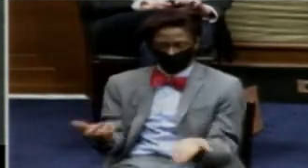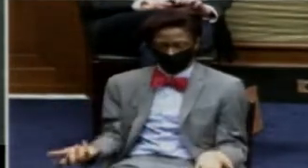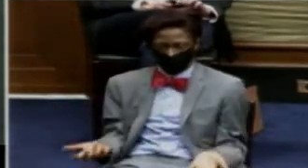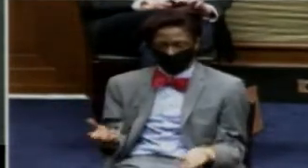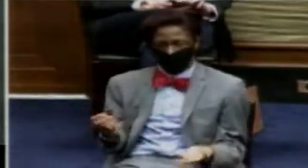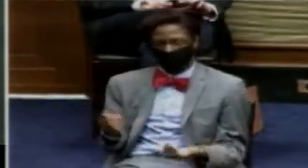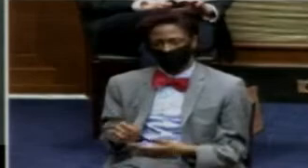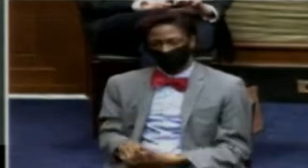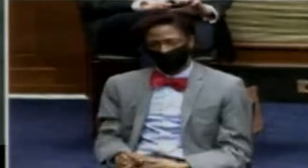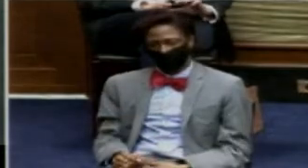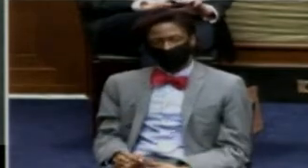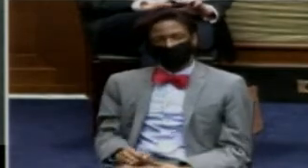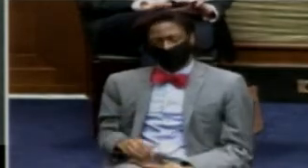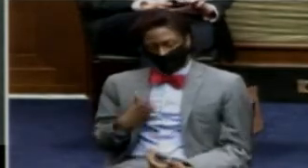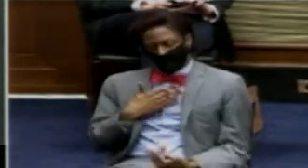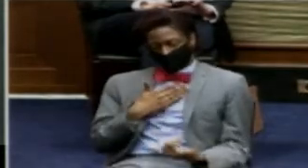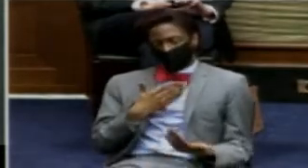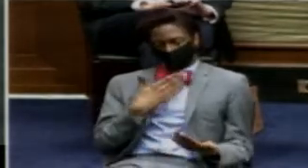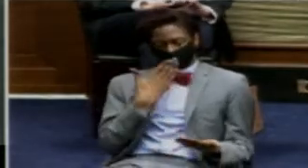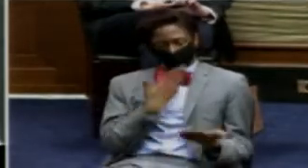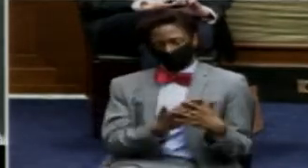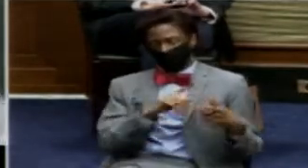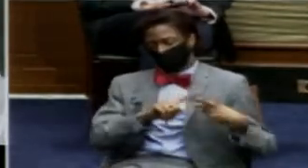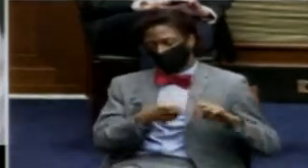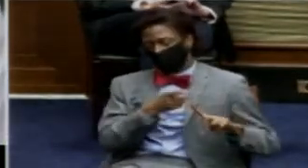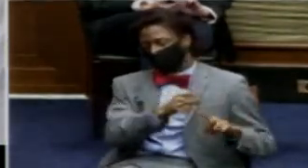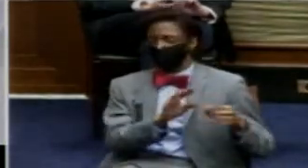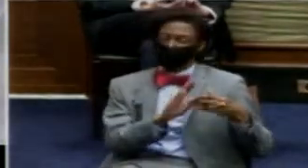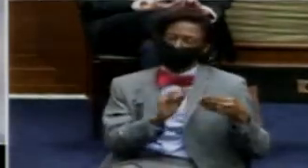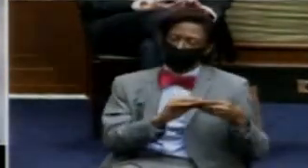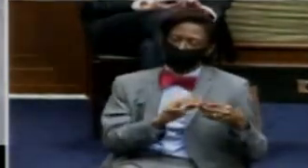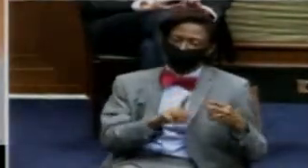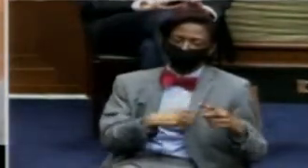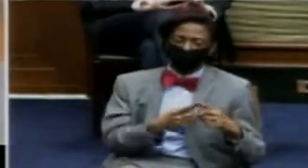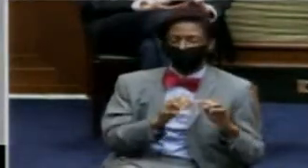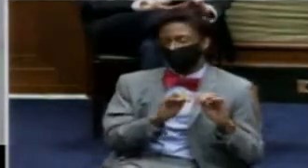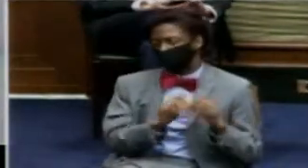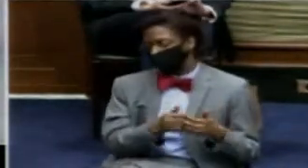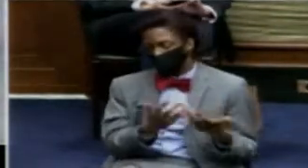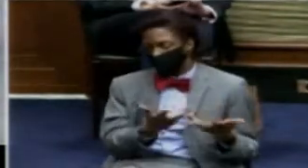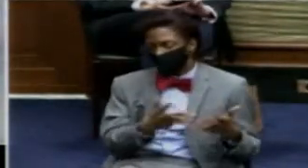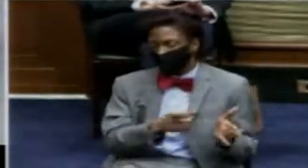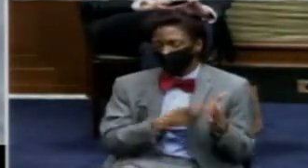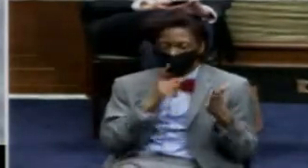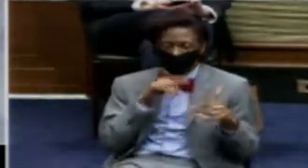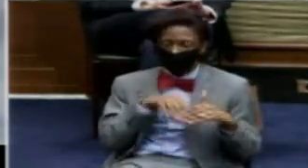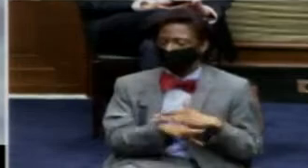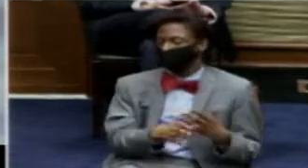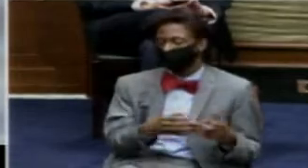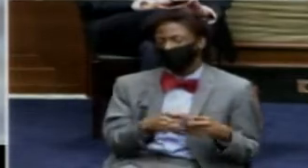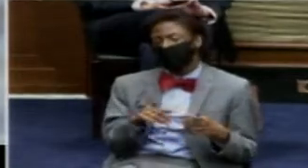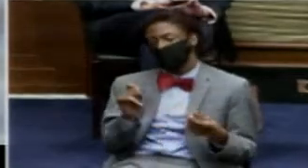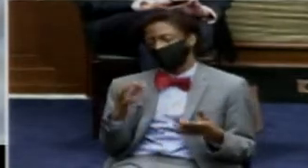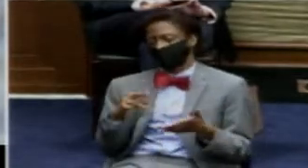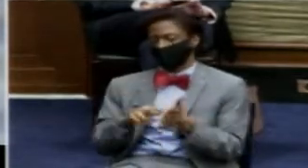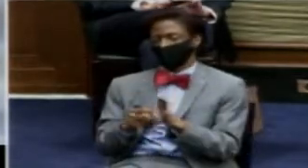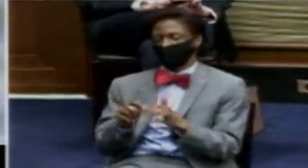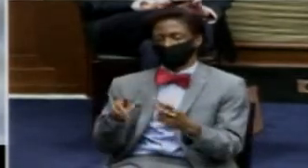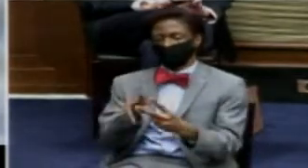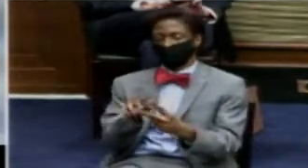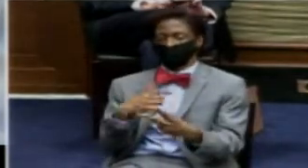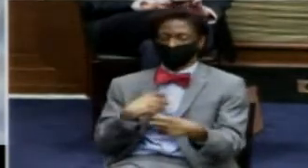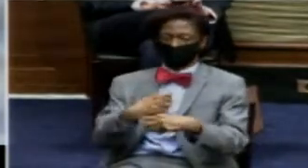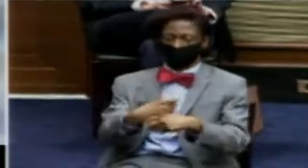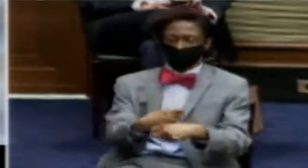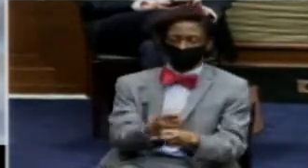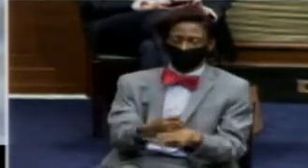good friend and he talks about what it takes to build a good economy. And he says, we either have to manufacture it, we have to